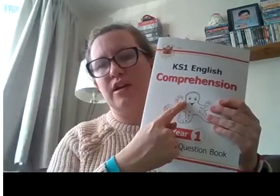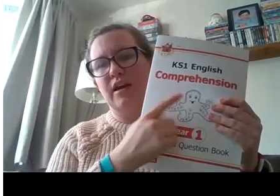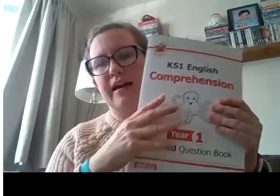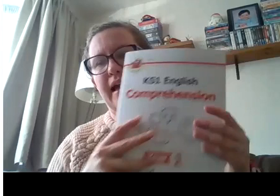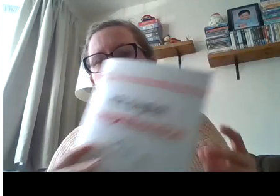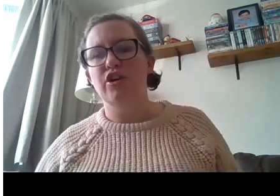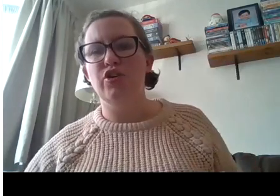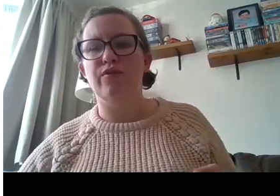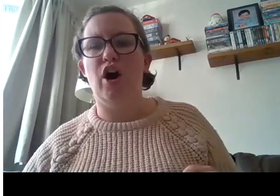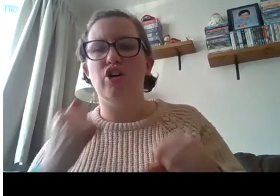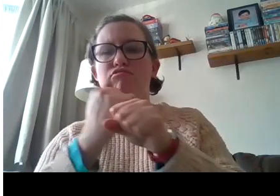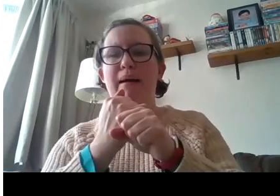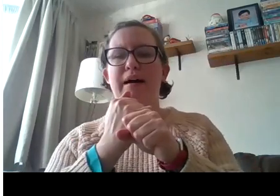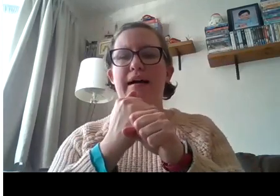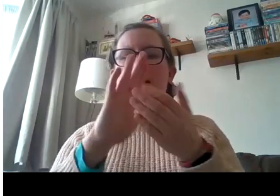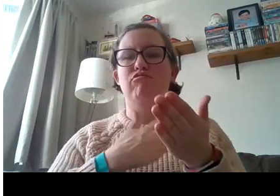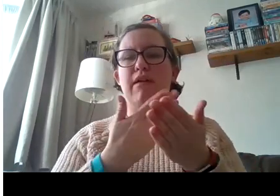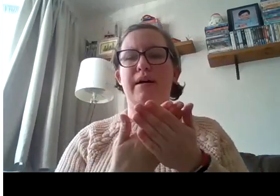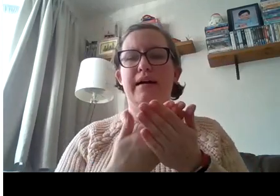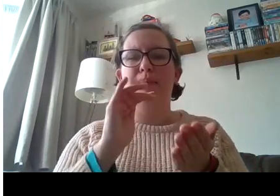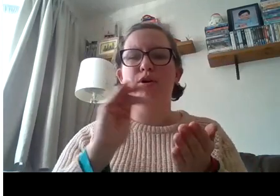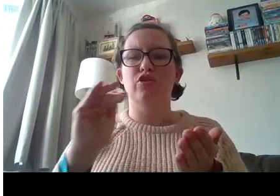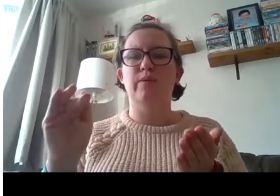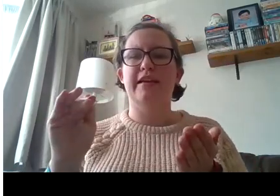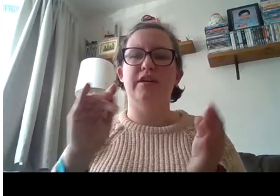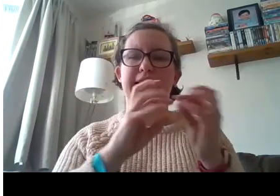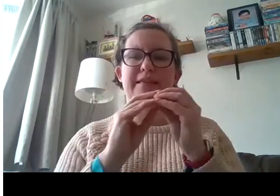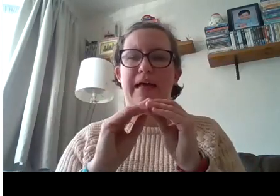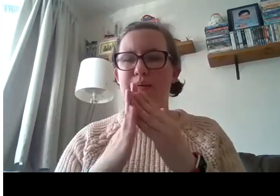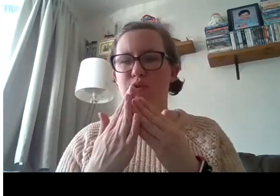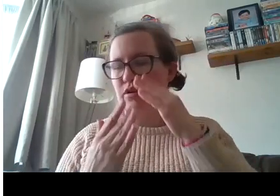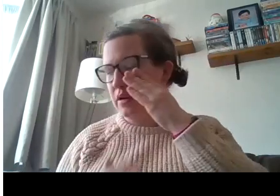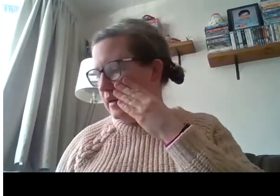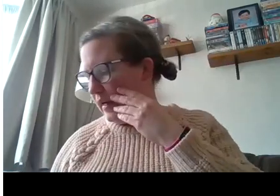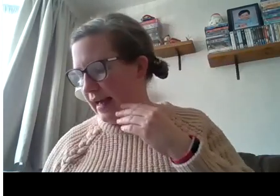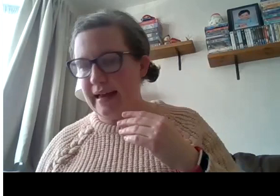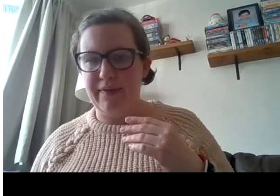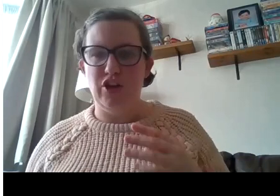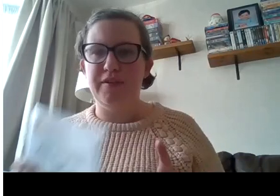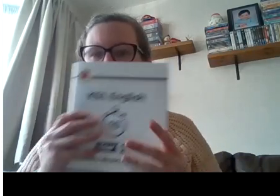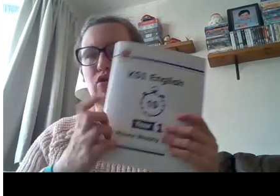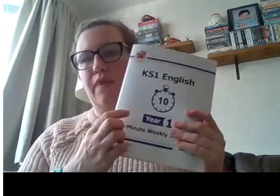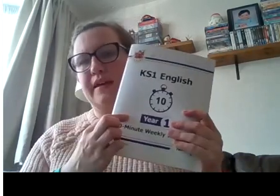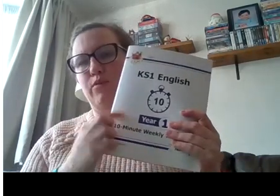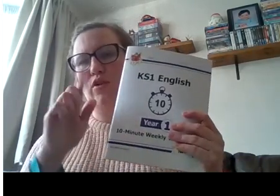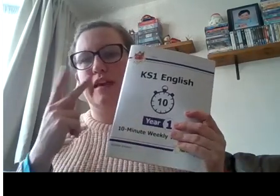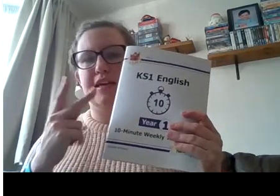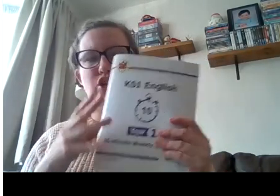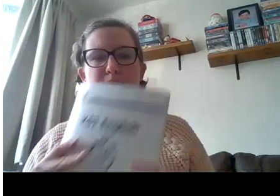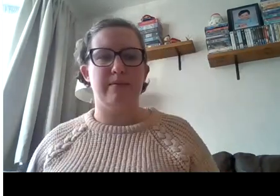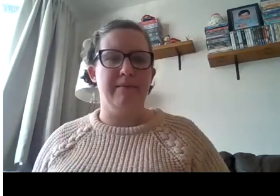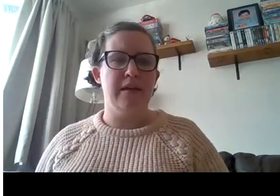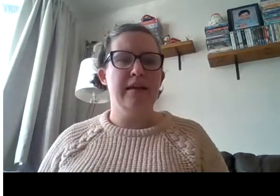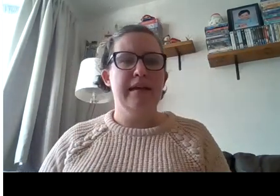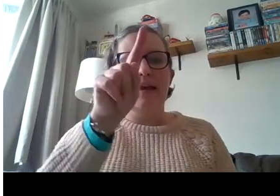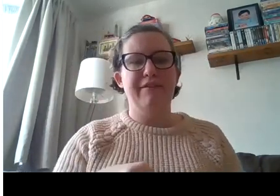front. Okay, you've got a grammar and punctuation and spelling book. Okay, and then you've still got this book for year